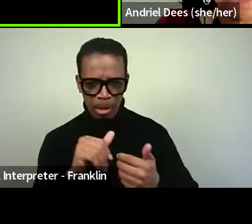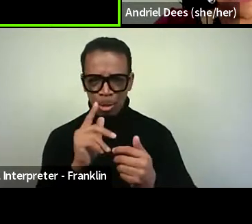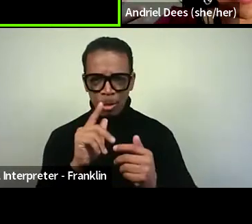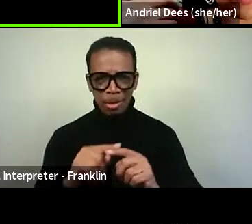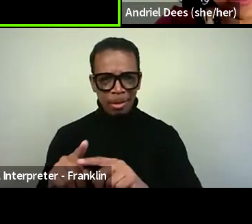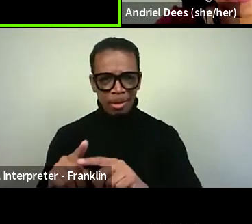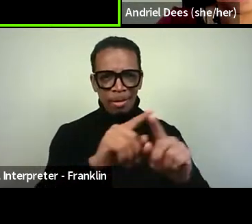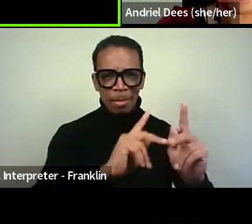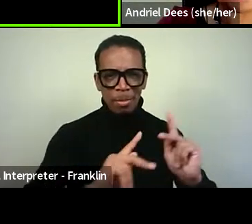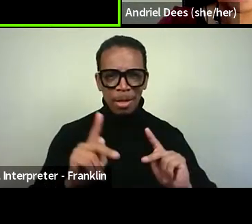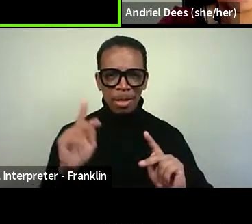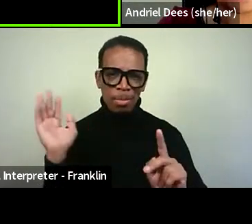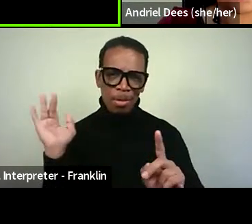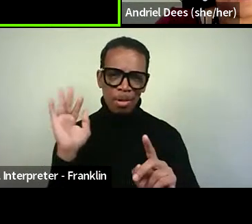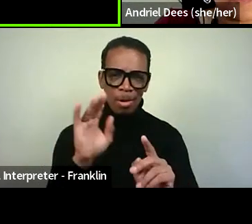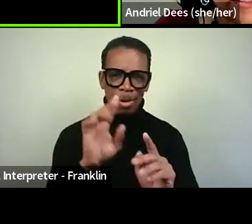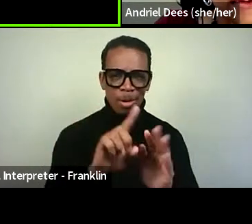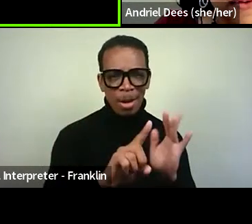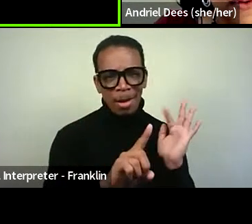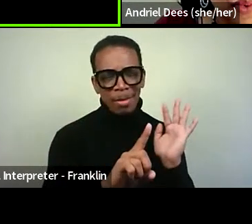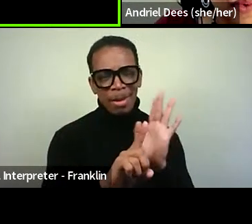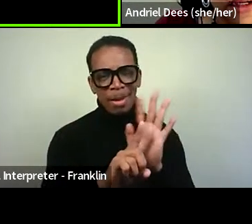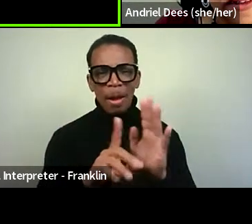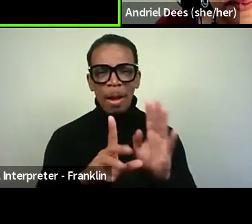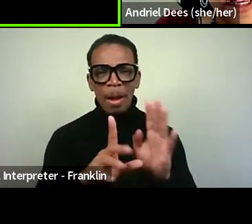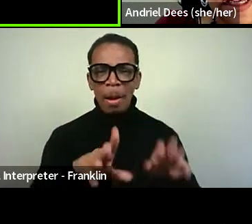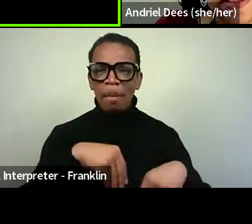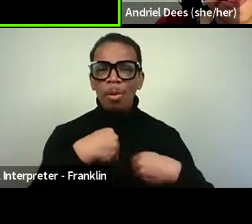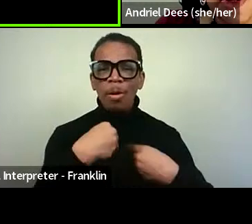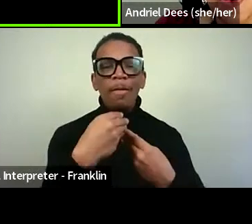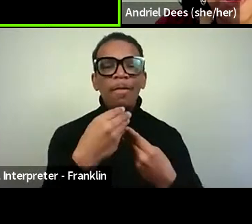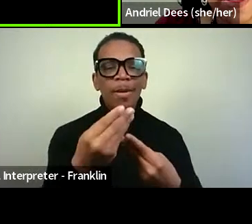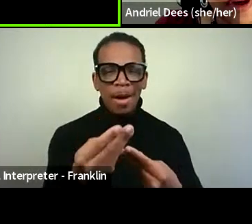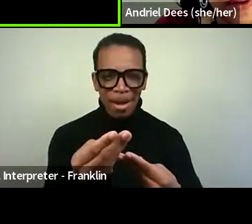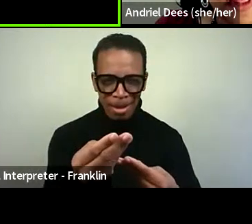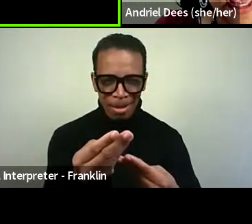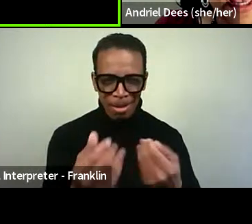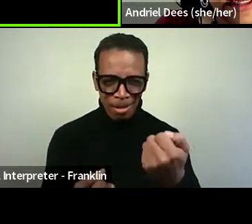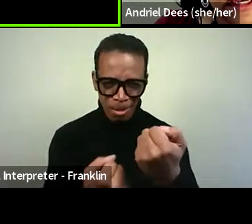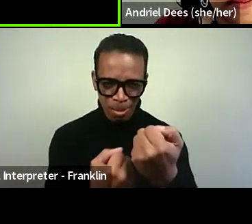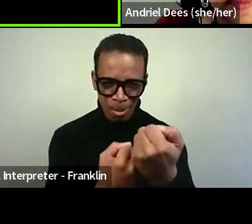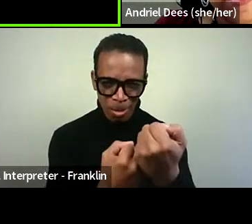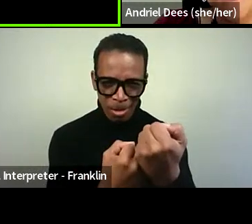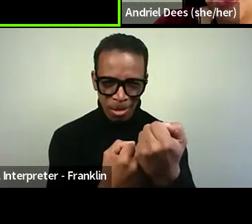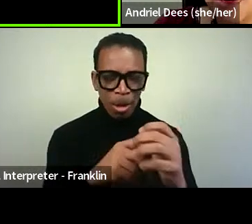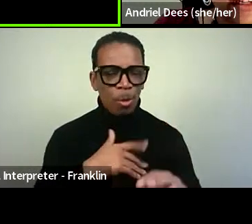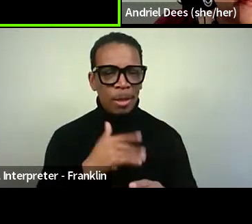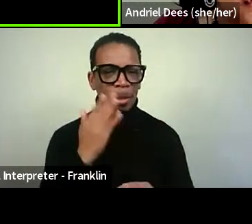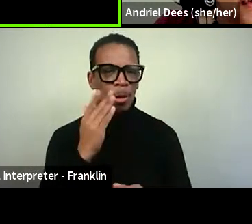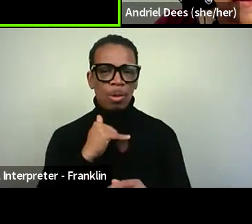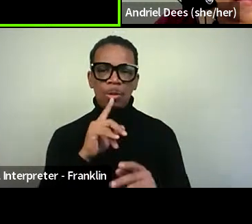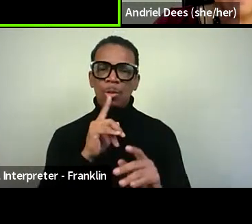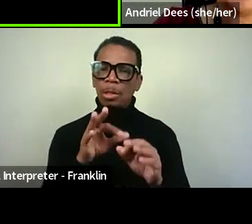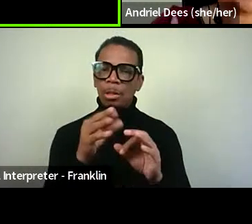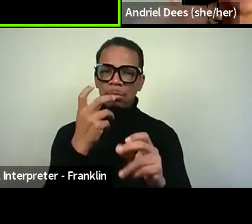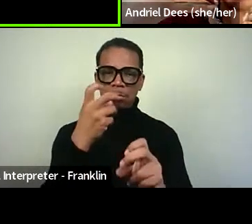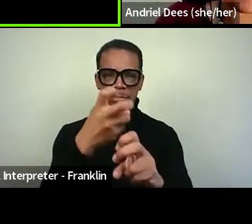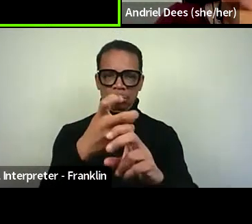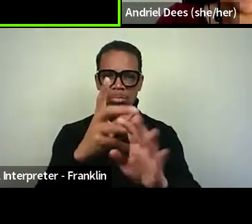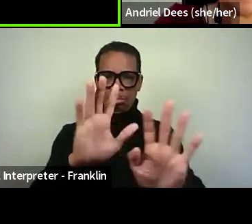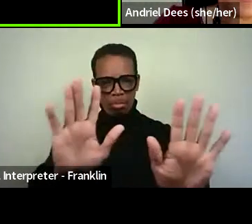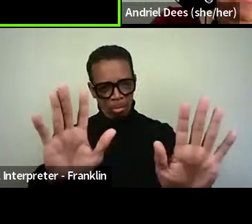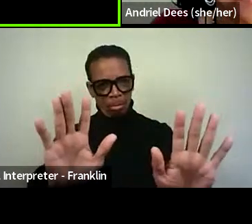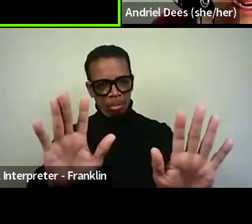people come into these spaces and provide those supports, because we know that it's very difficult.